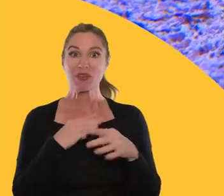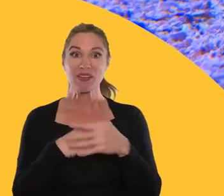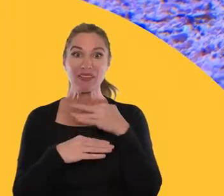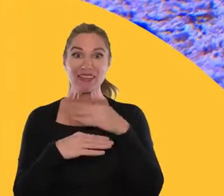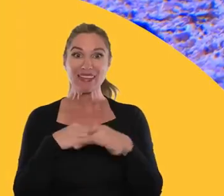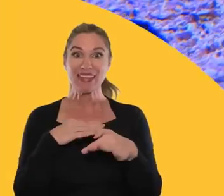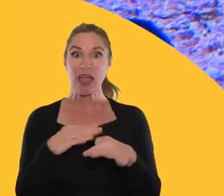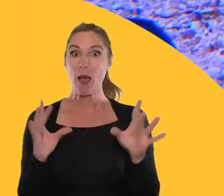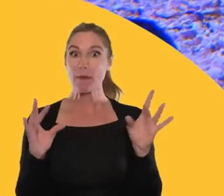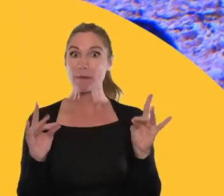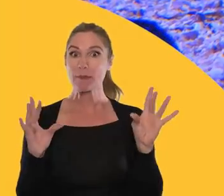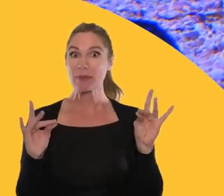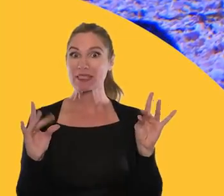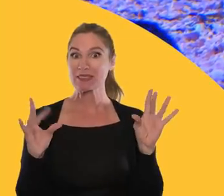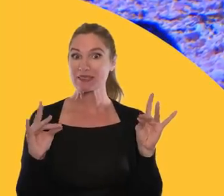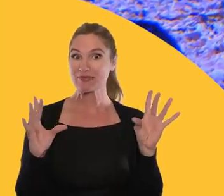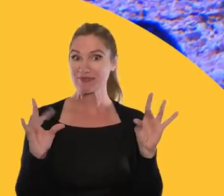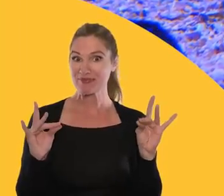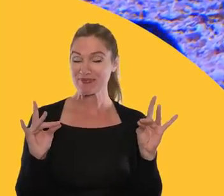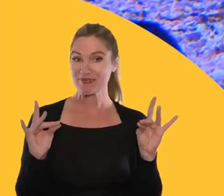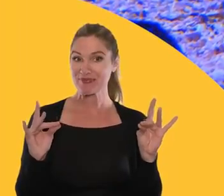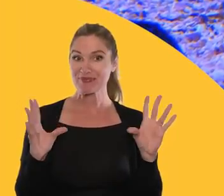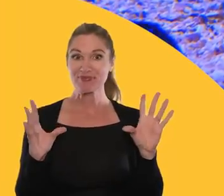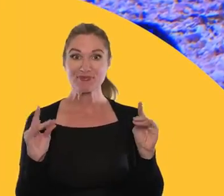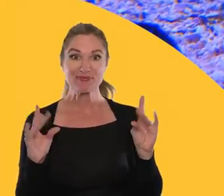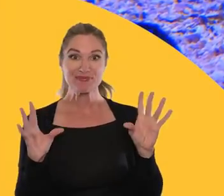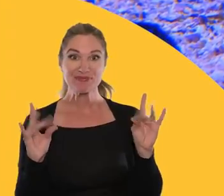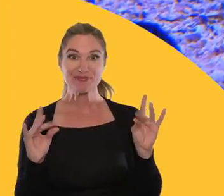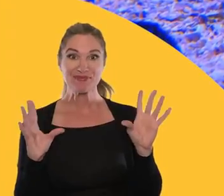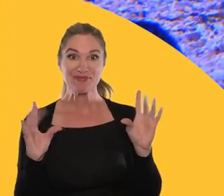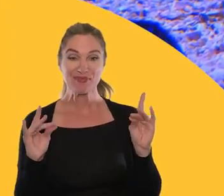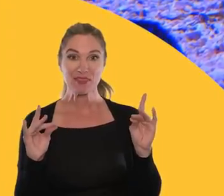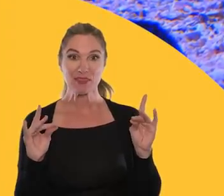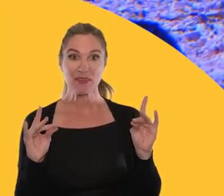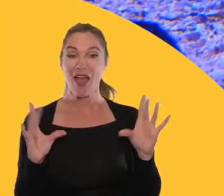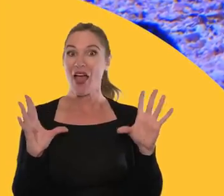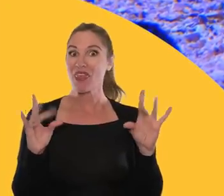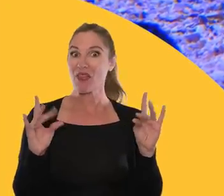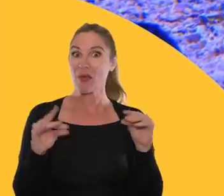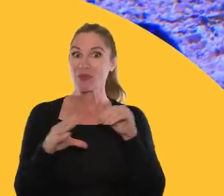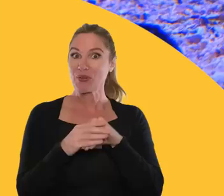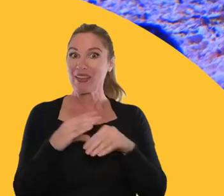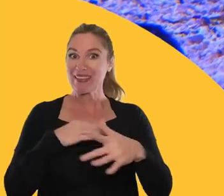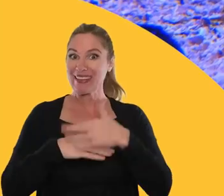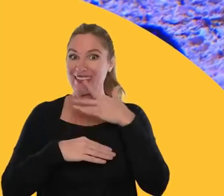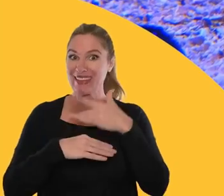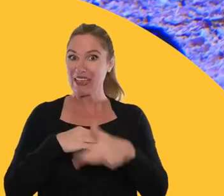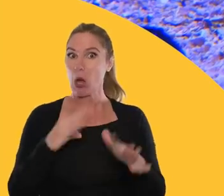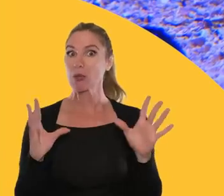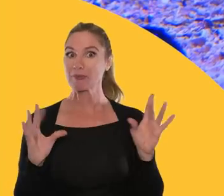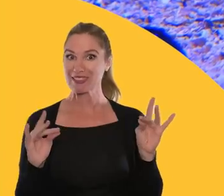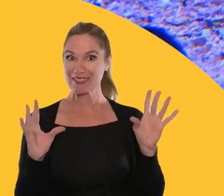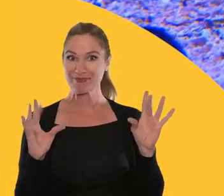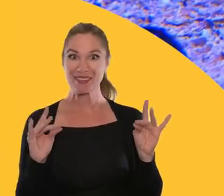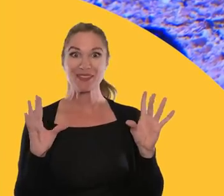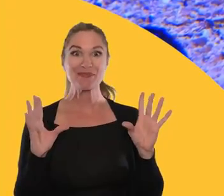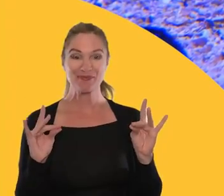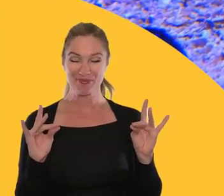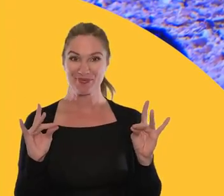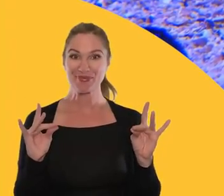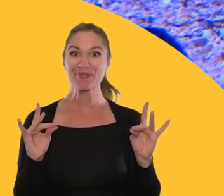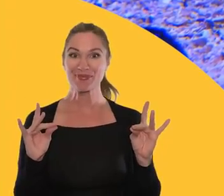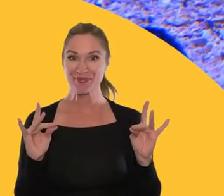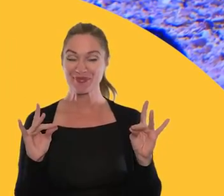Lobster in the sea goes pinch, pinch, pinch, pinch, pinch, pinch, pinch, pinch, pinch. Lobster in the